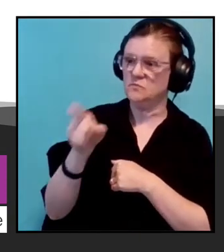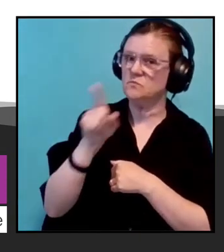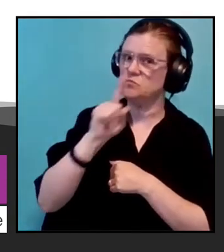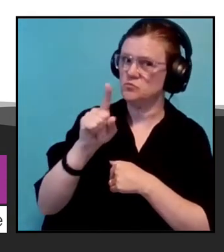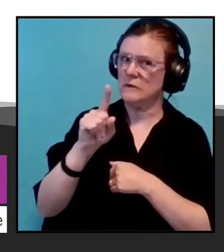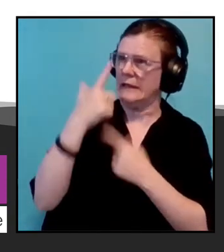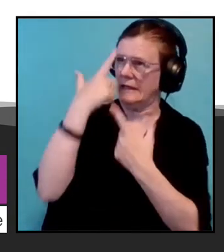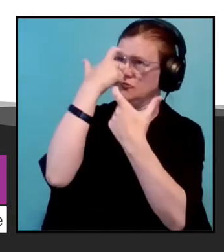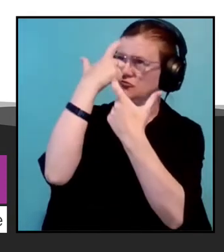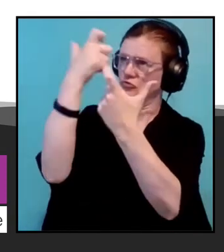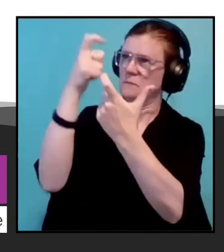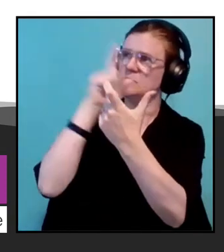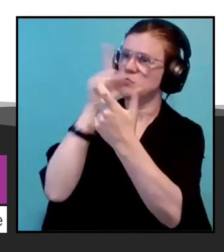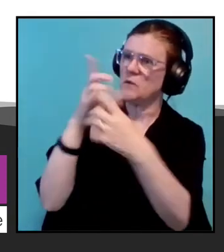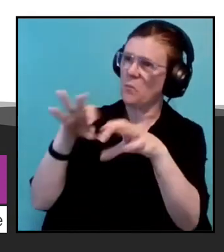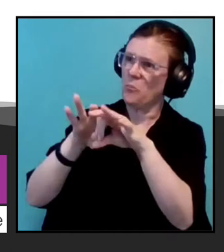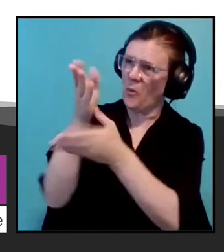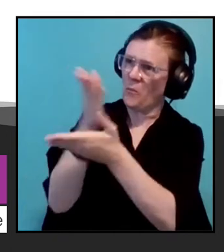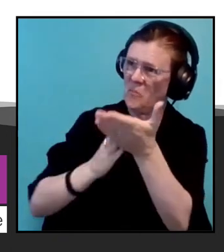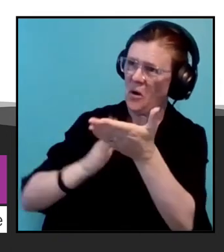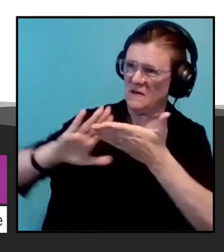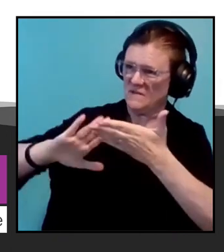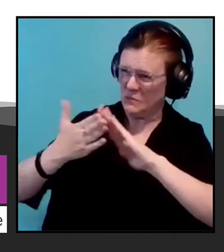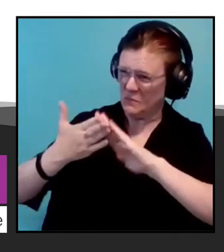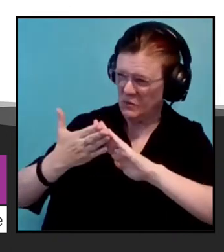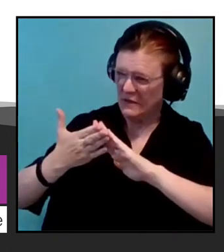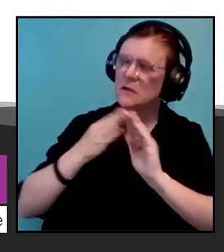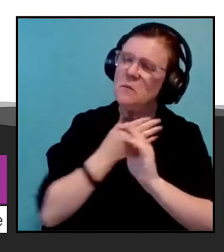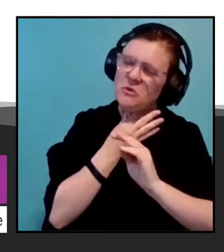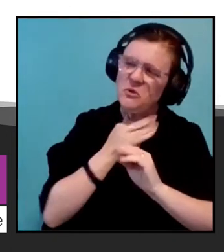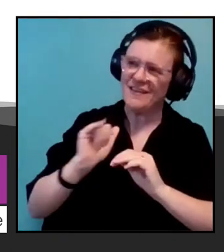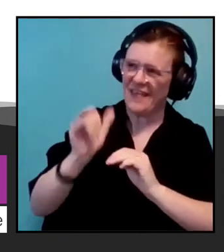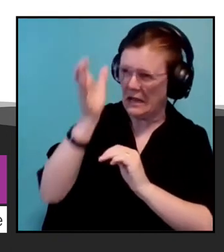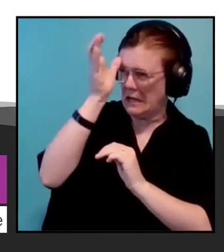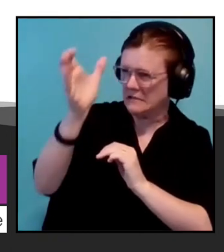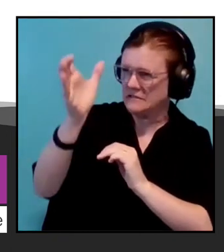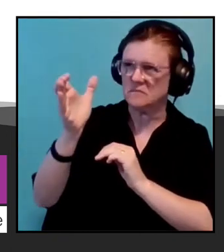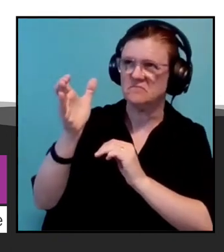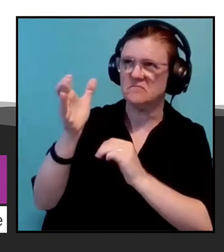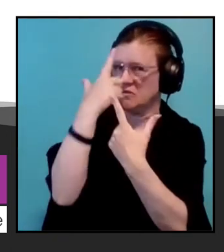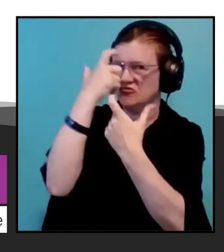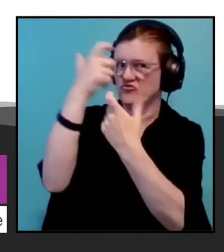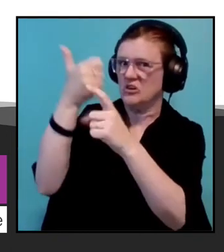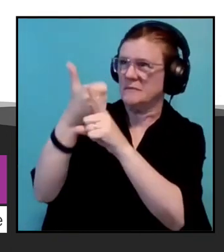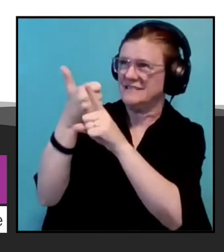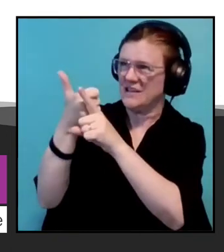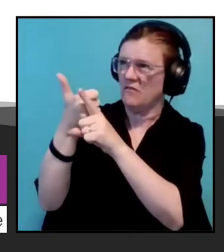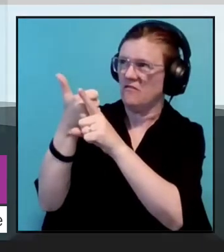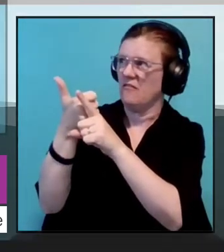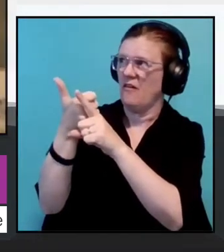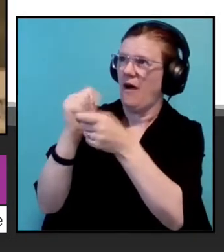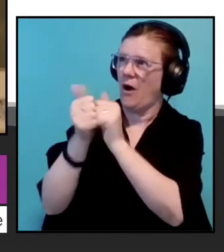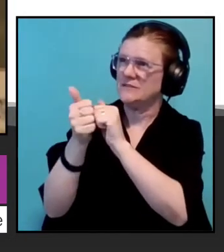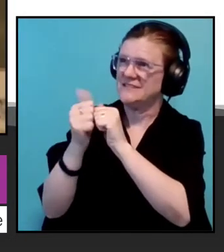as sort of vital or relevant to community empowerment, the act of dreaming.